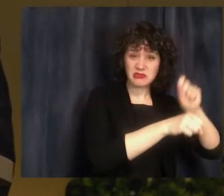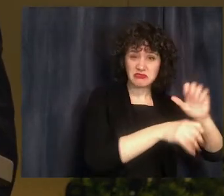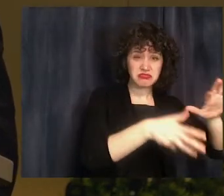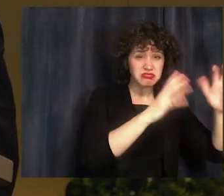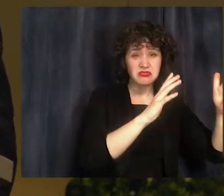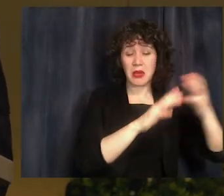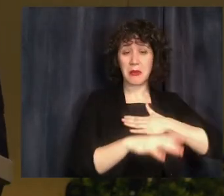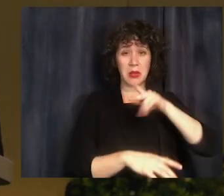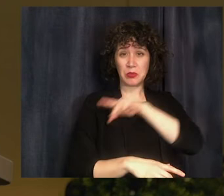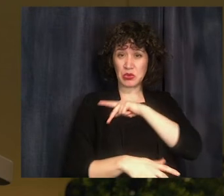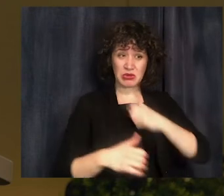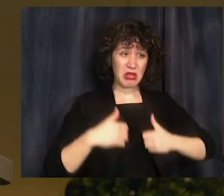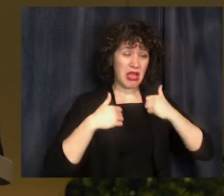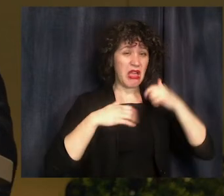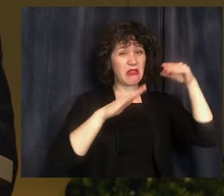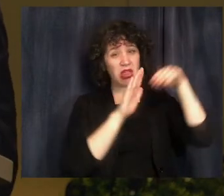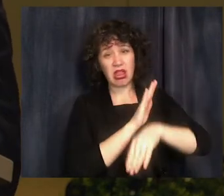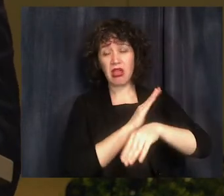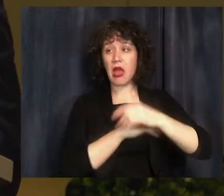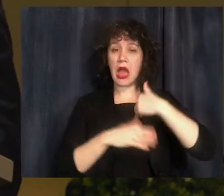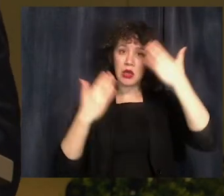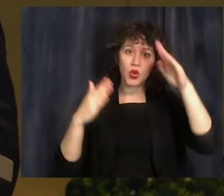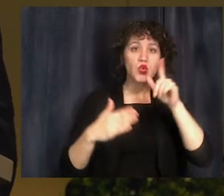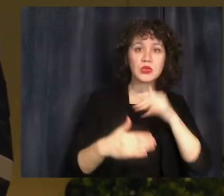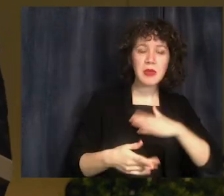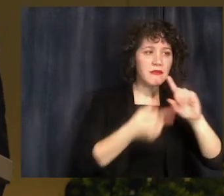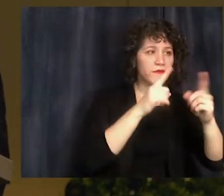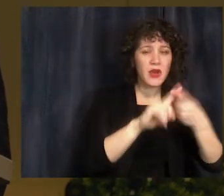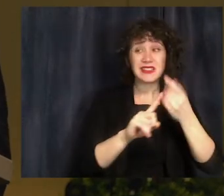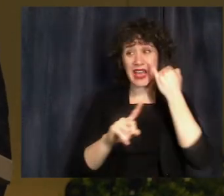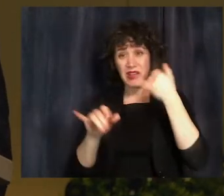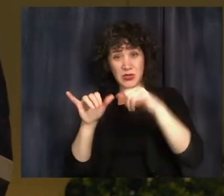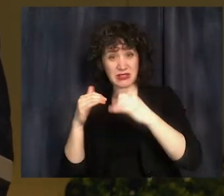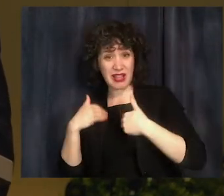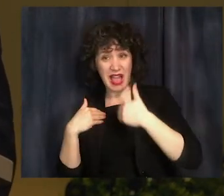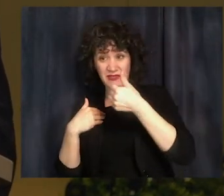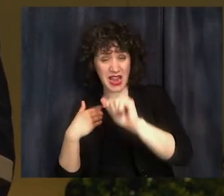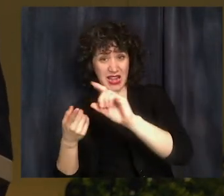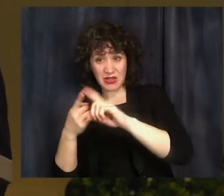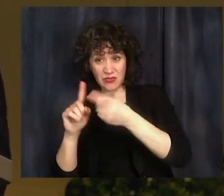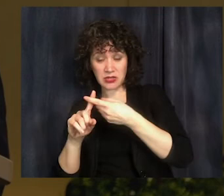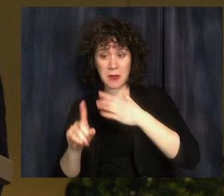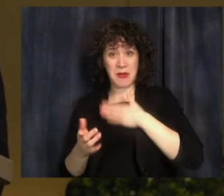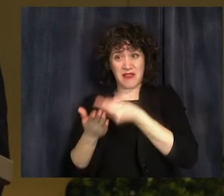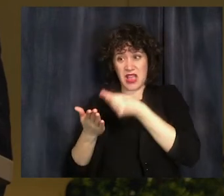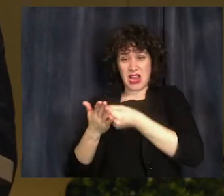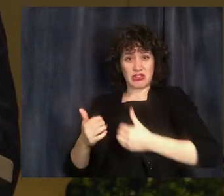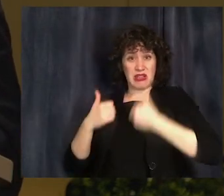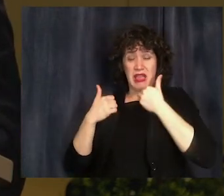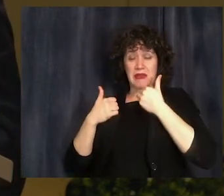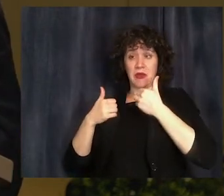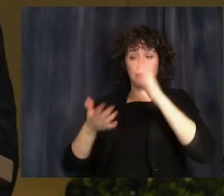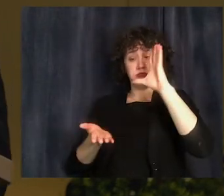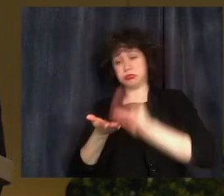my personal life was upside down, I didn't know who my friends were or if I would have many after all was settled, and my financial life was about to hit a reset